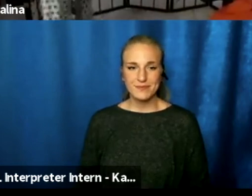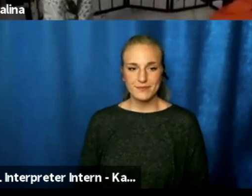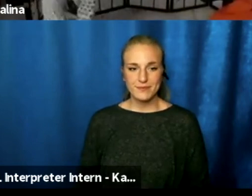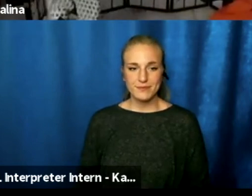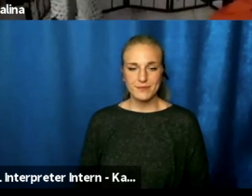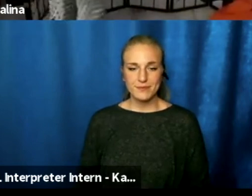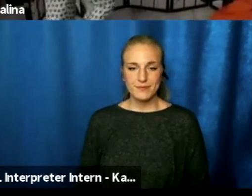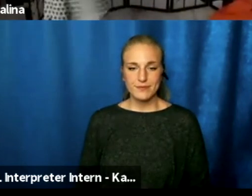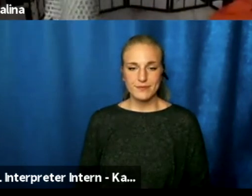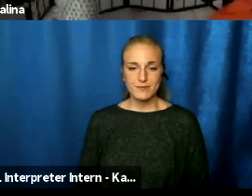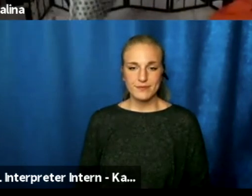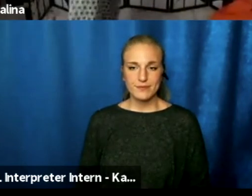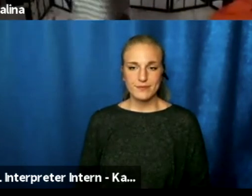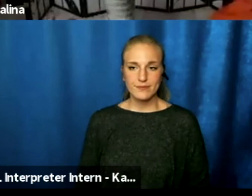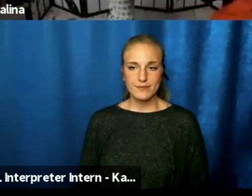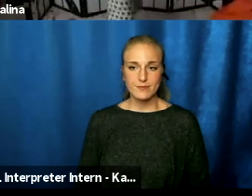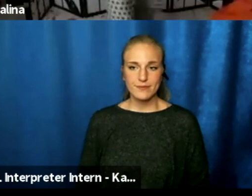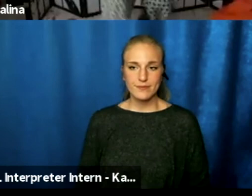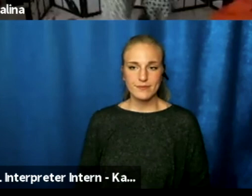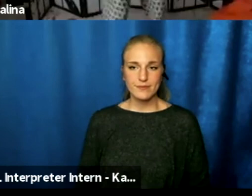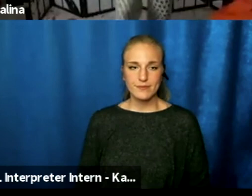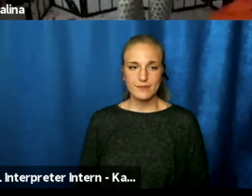zuhambe nami.